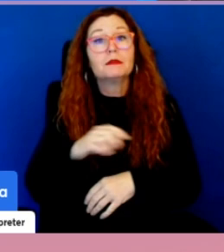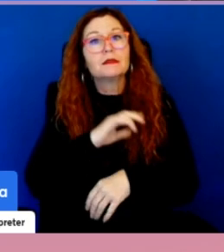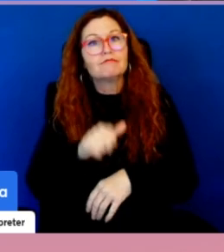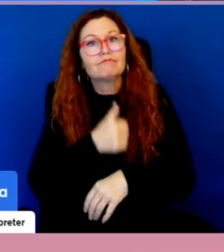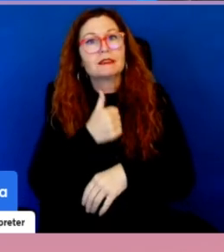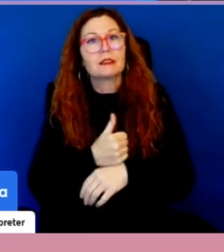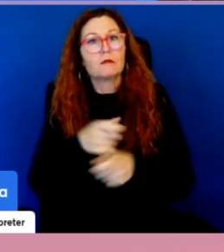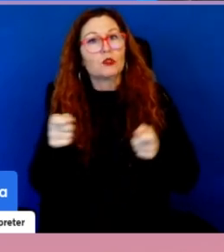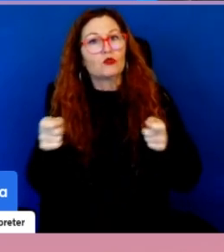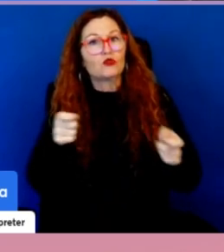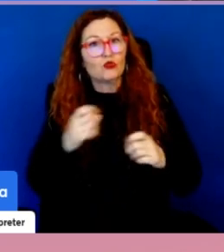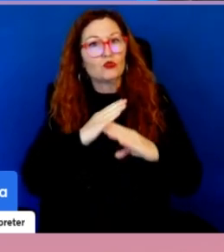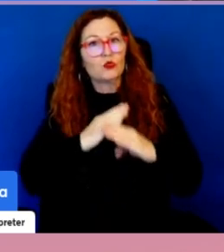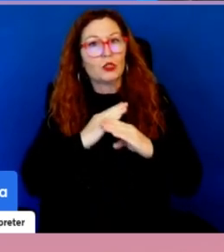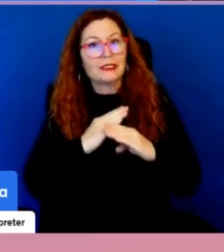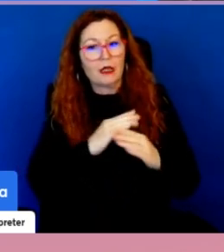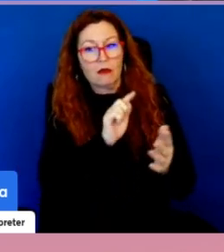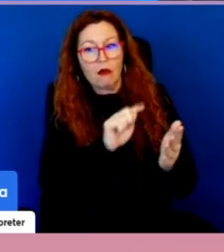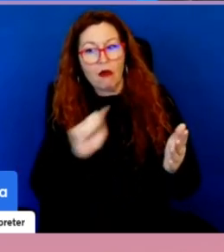data.